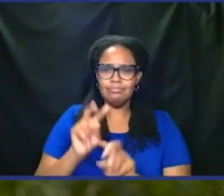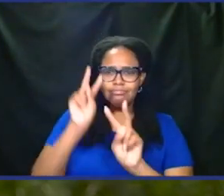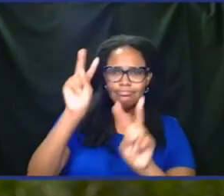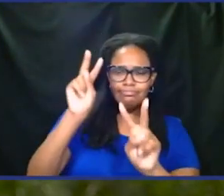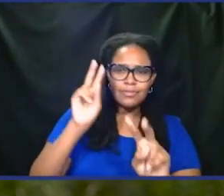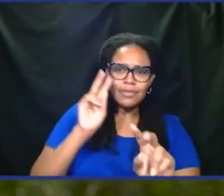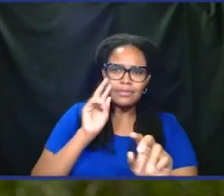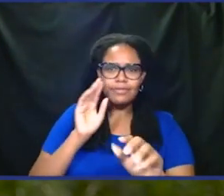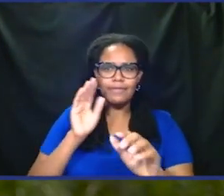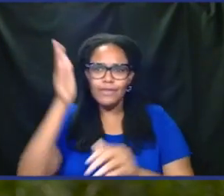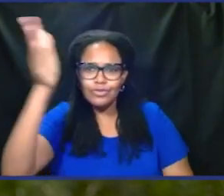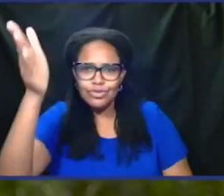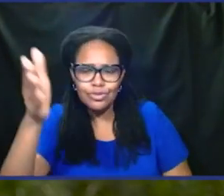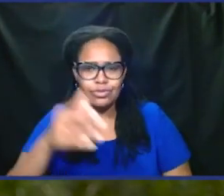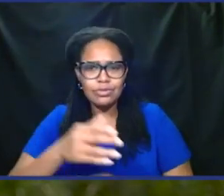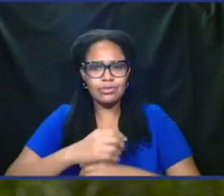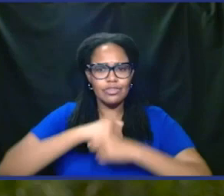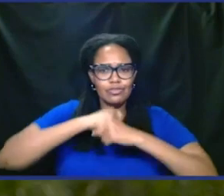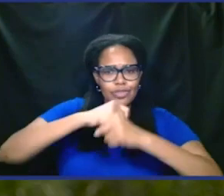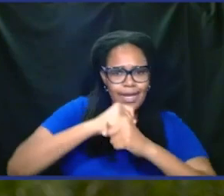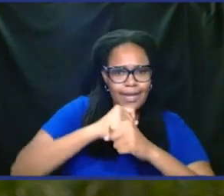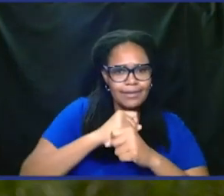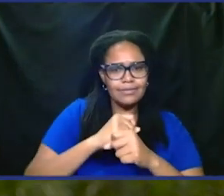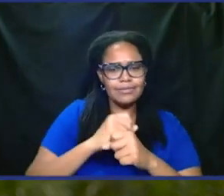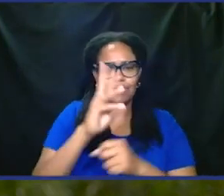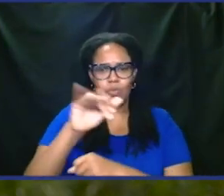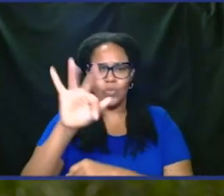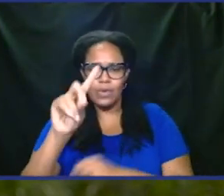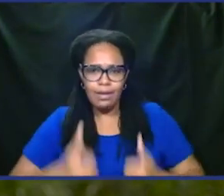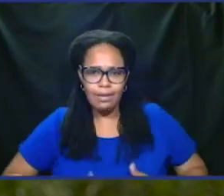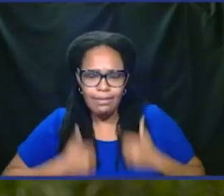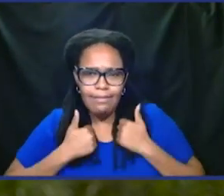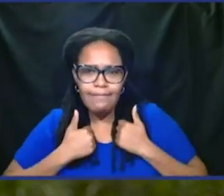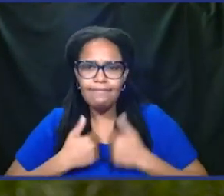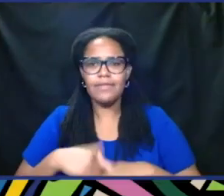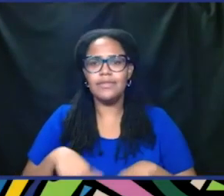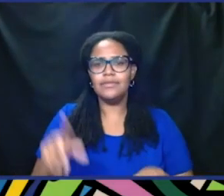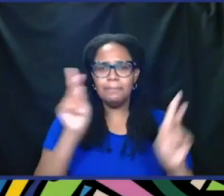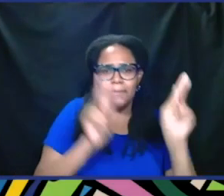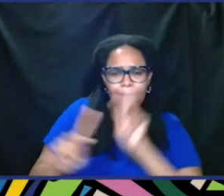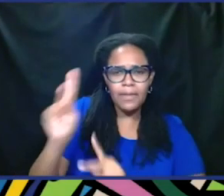people, creating a sustainable future for all.